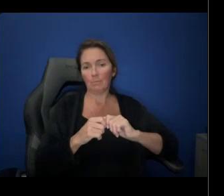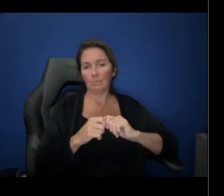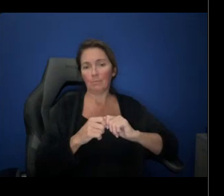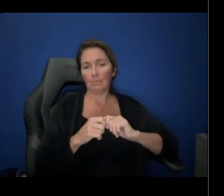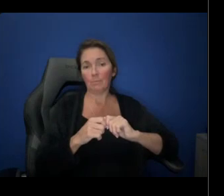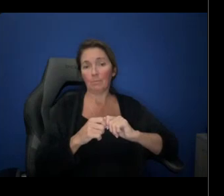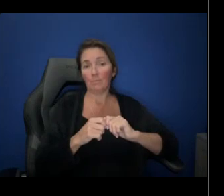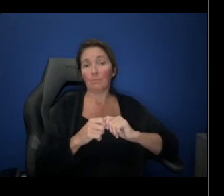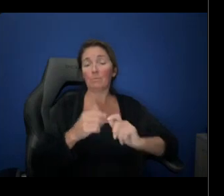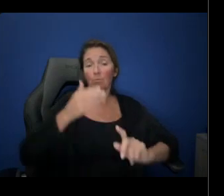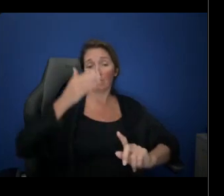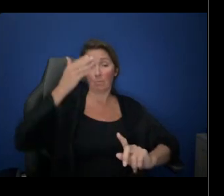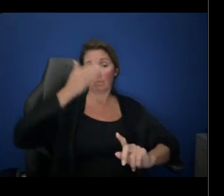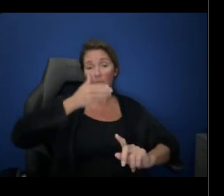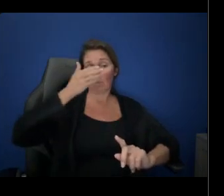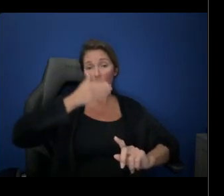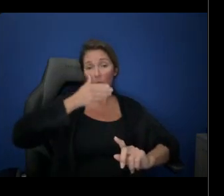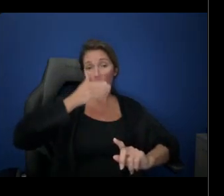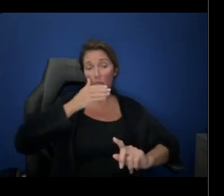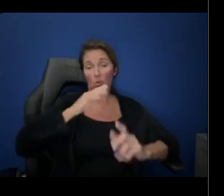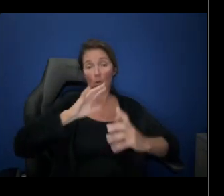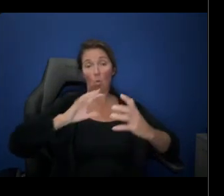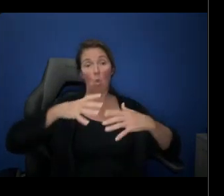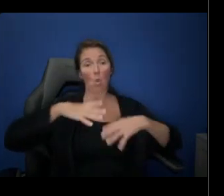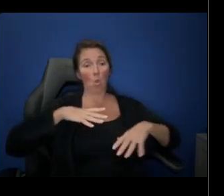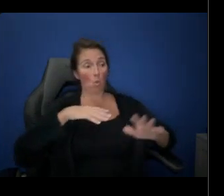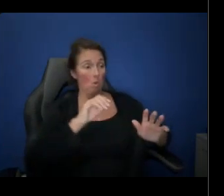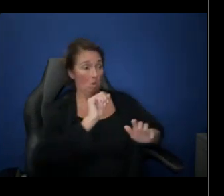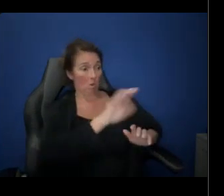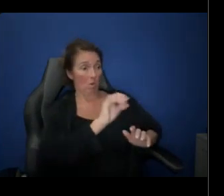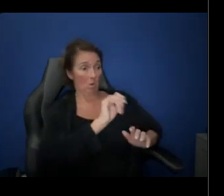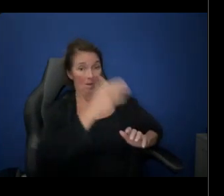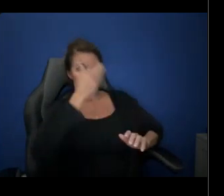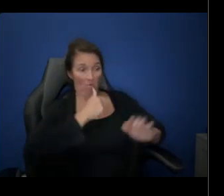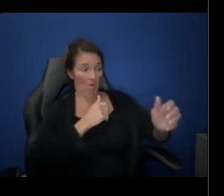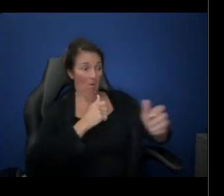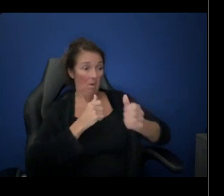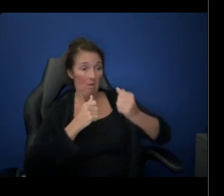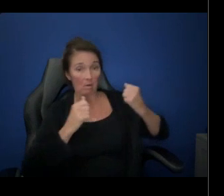Although front-loading washing machines are not required,